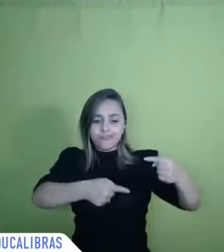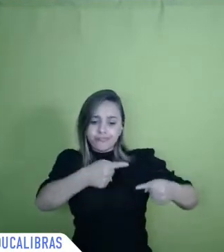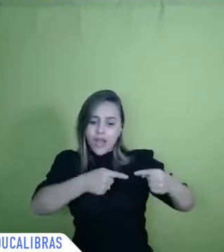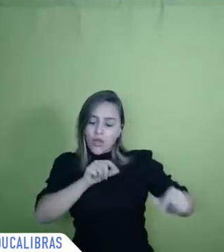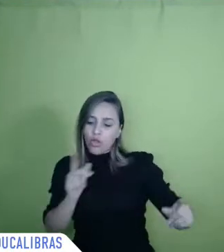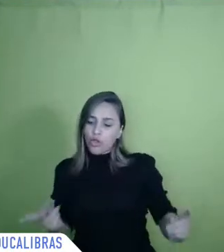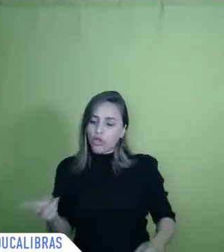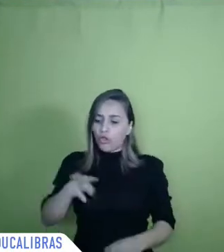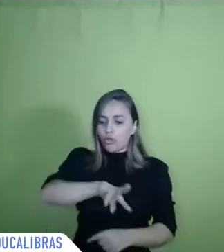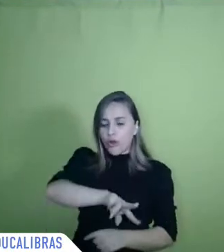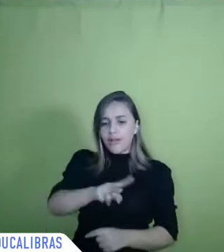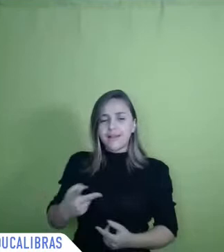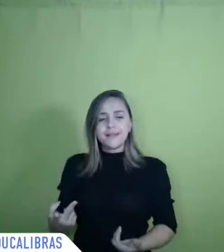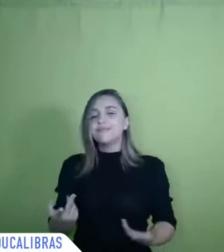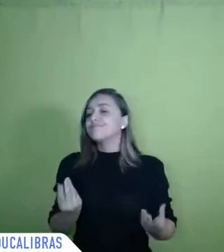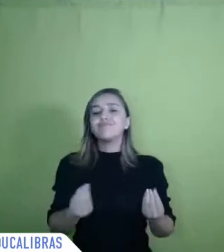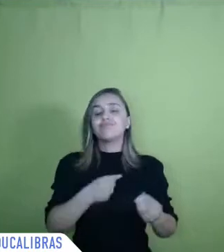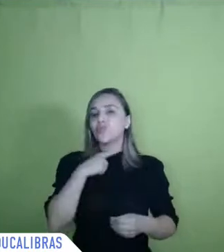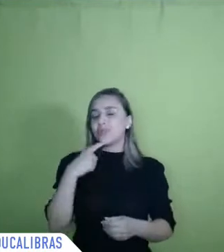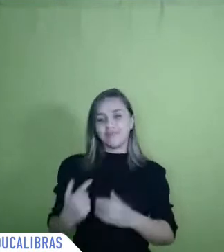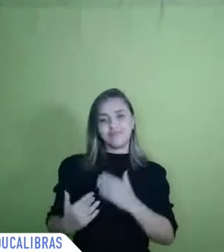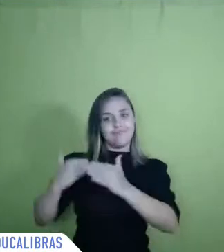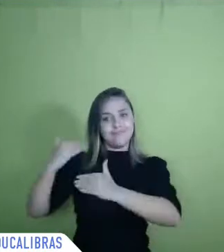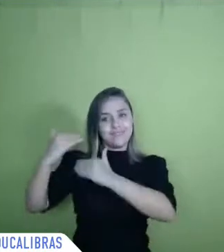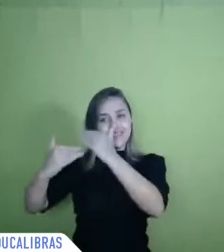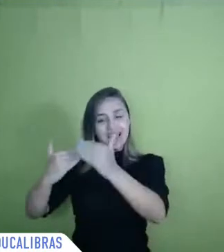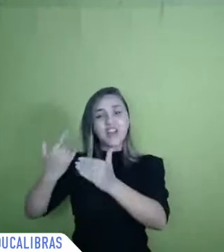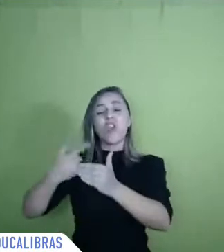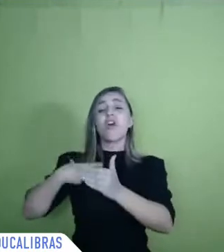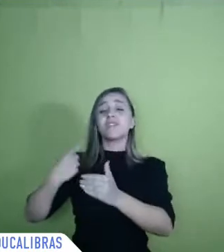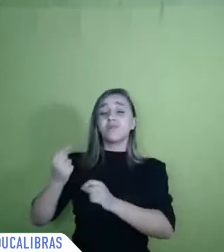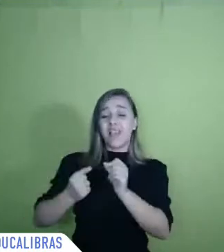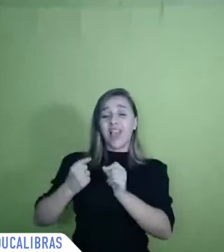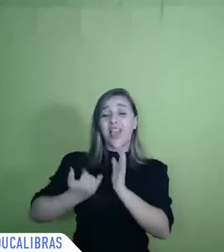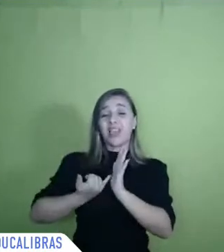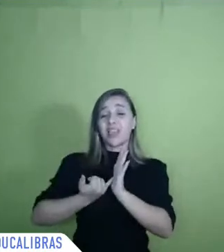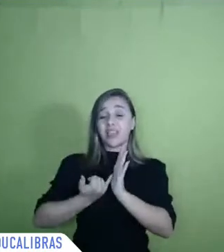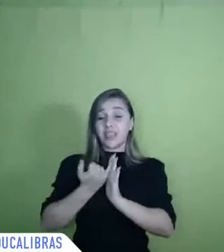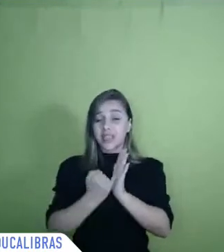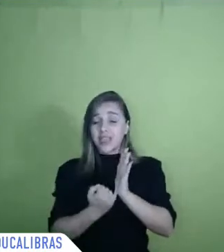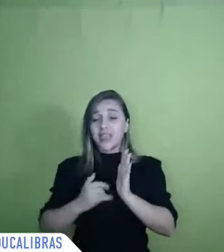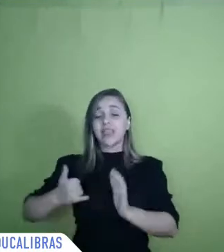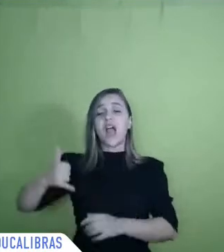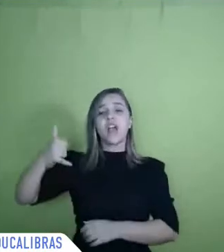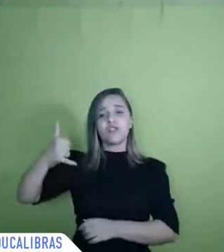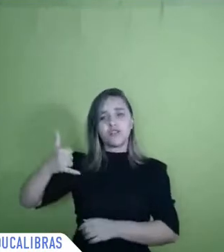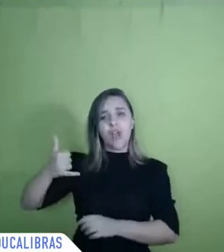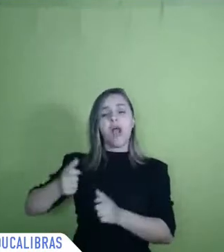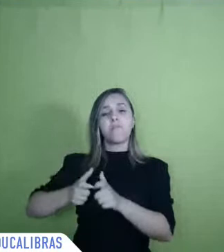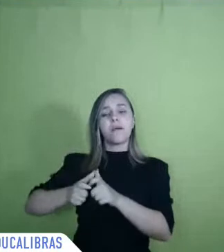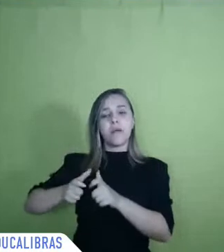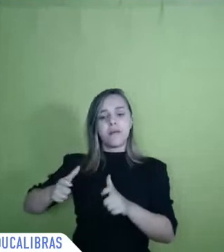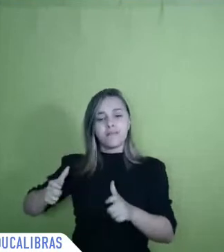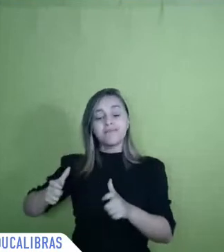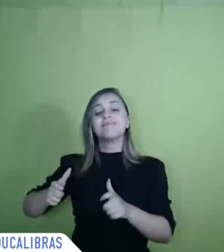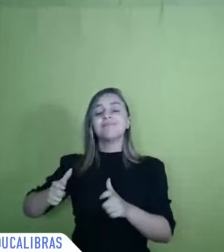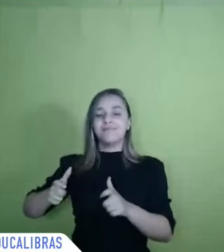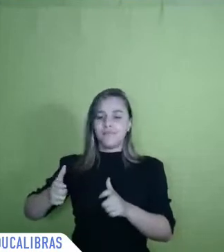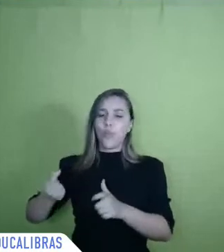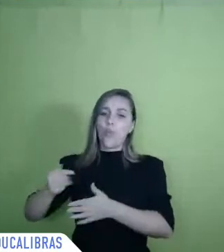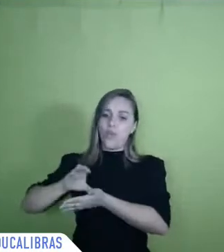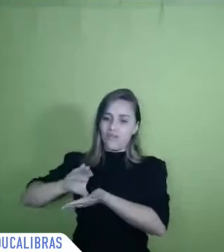on the savings. And by doing that, we can decrease taxes on the middle class and especially on the